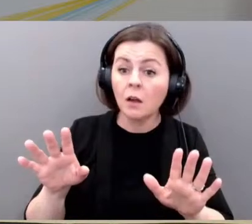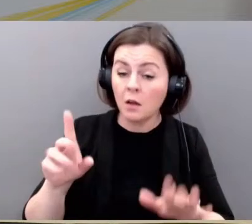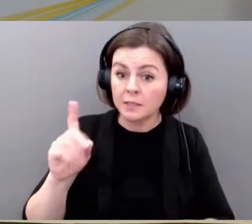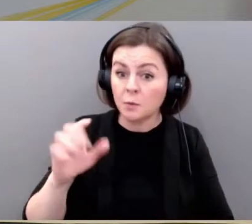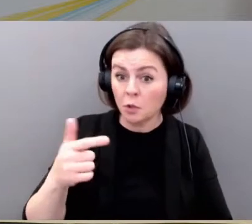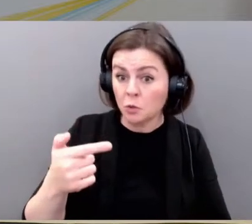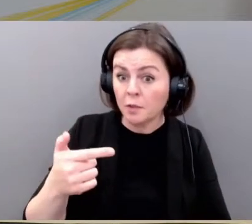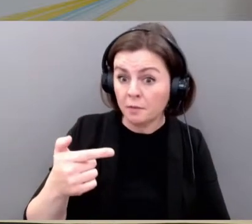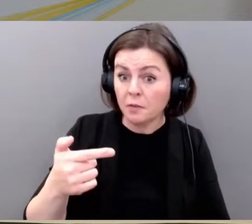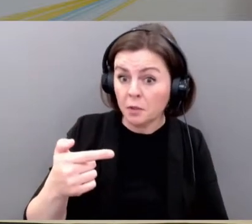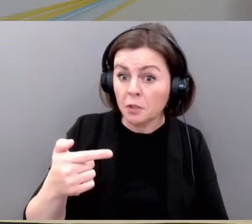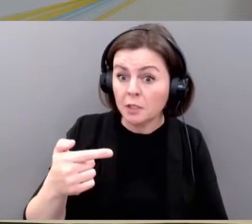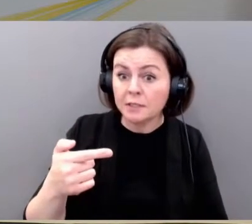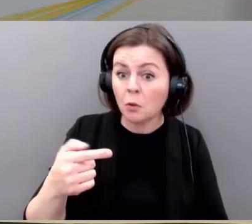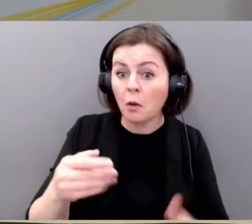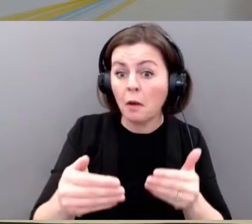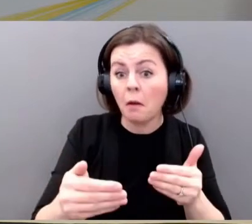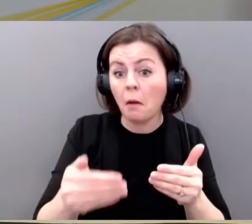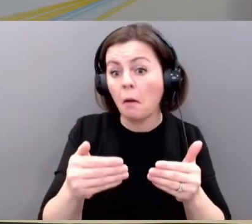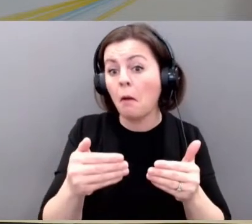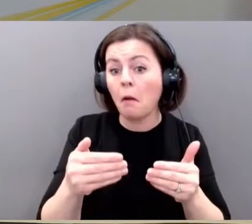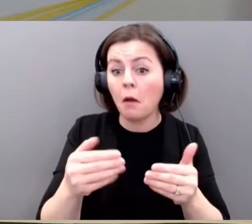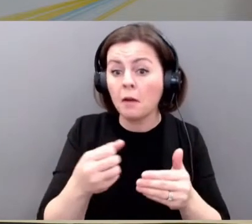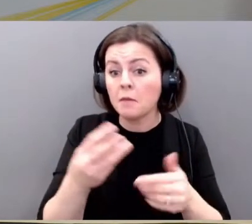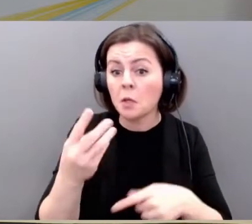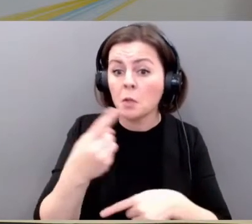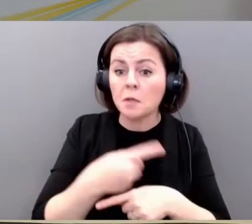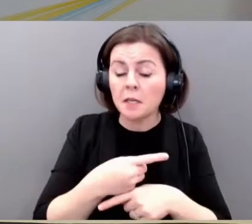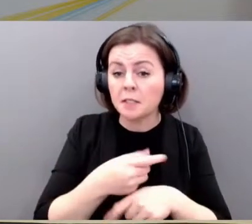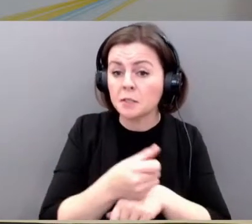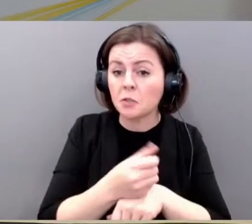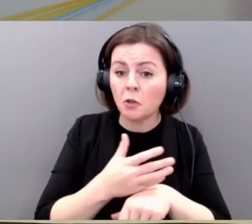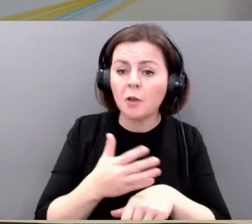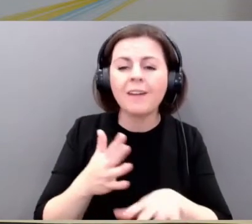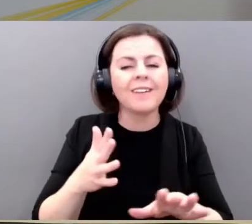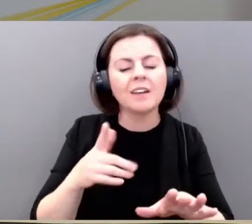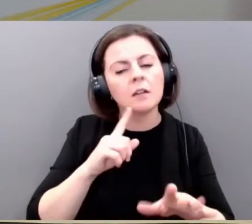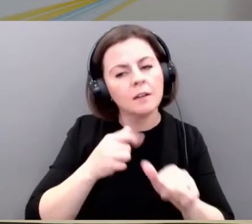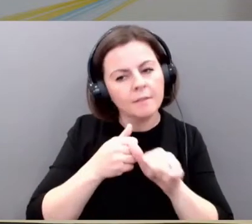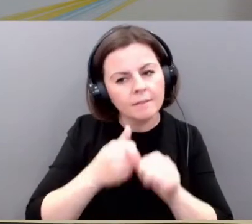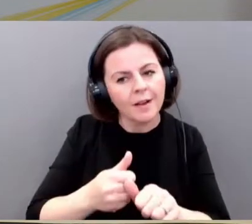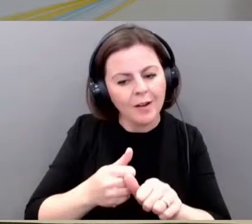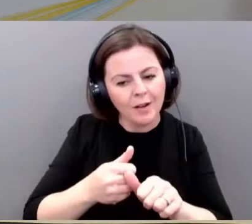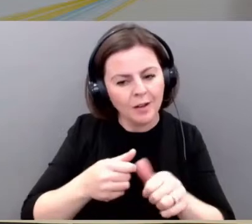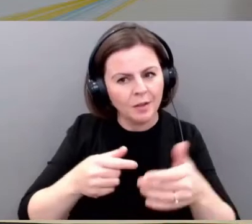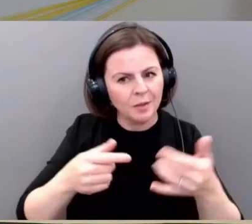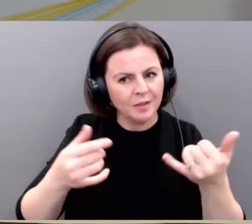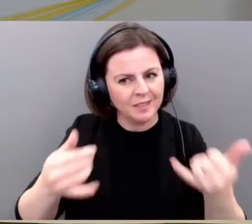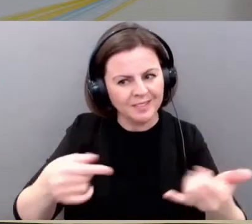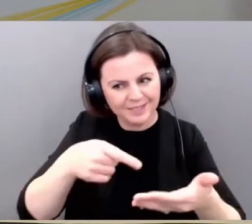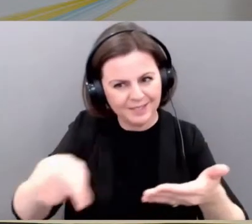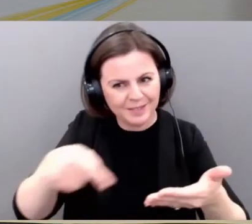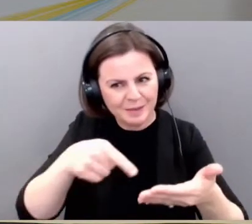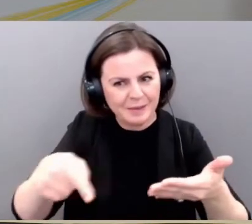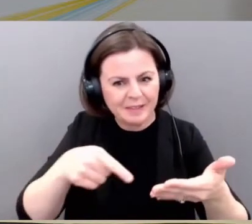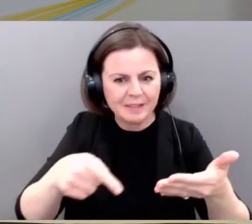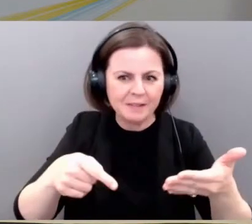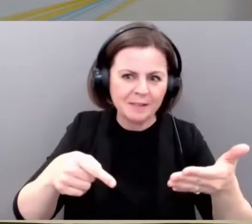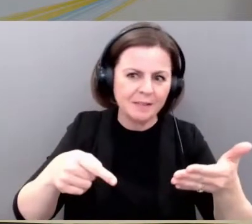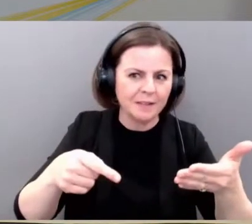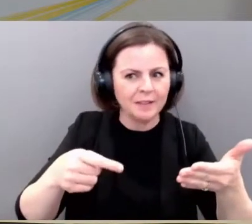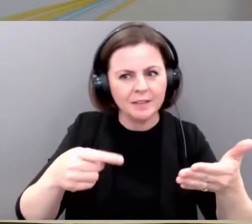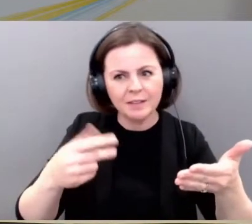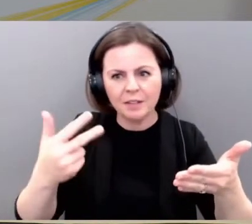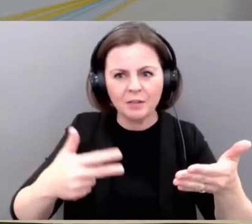were able to lift them a few days earlier. It will depend on how the next few days go. I think you